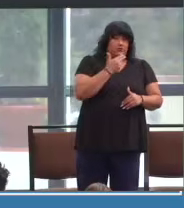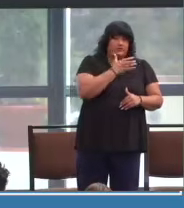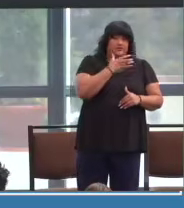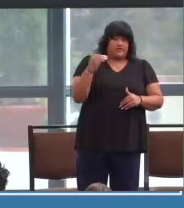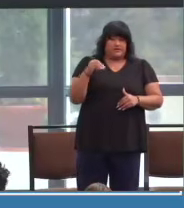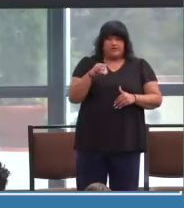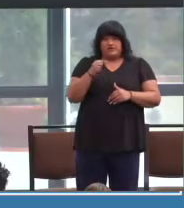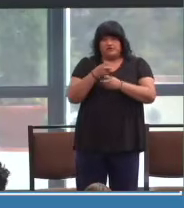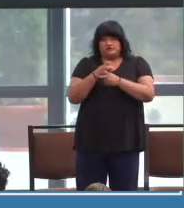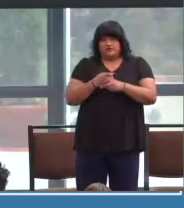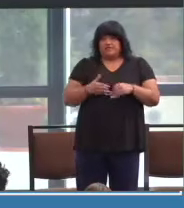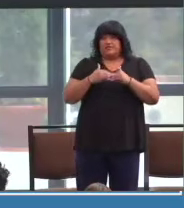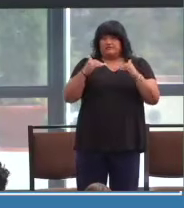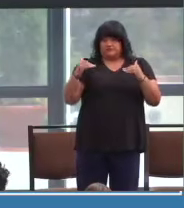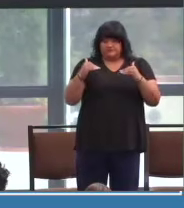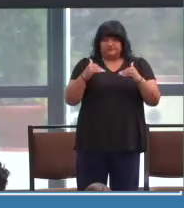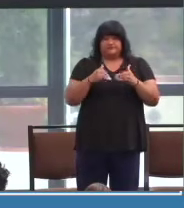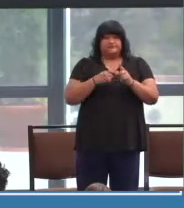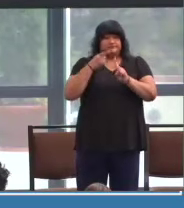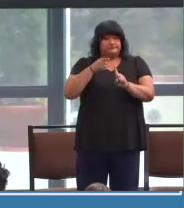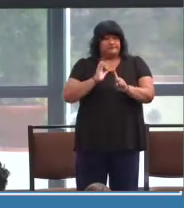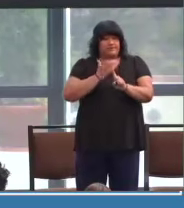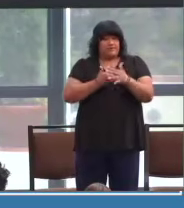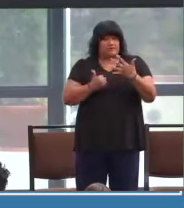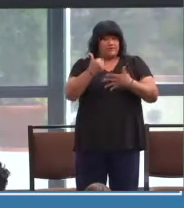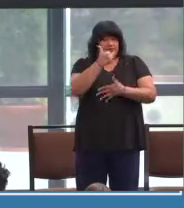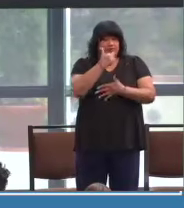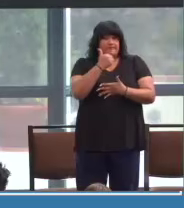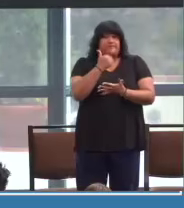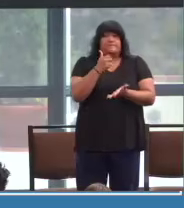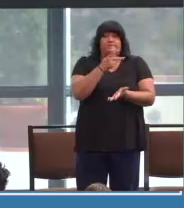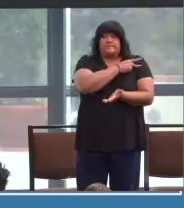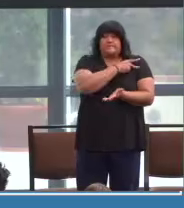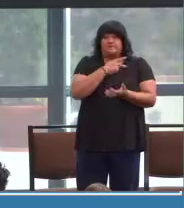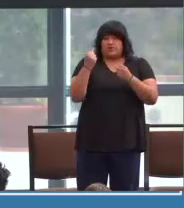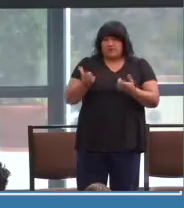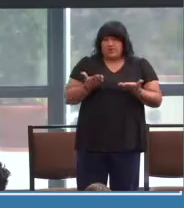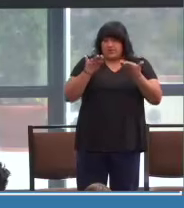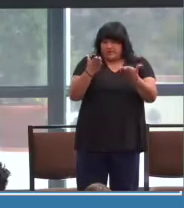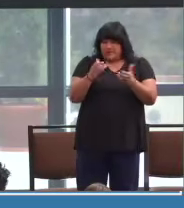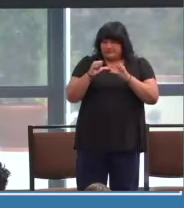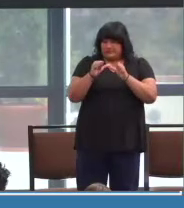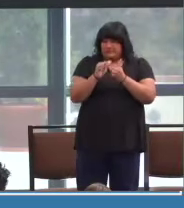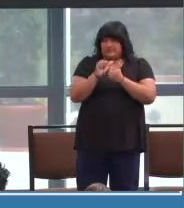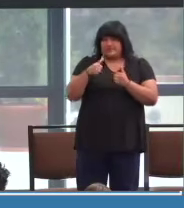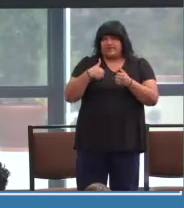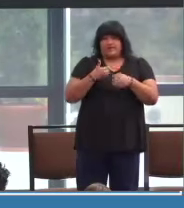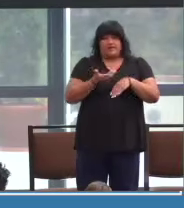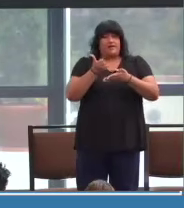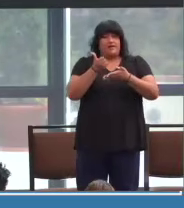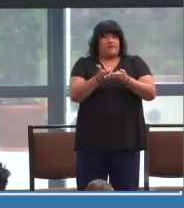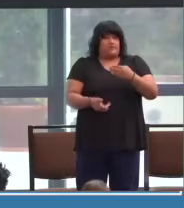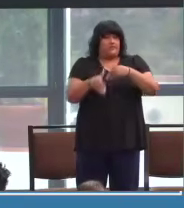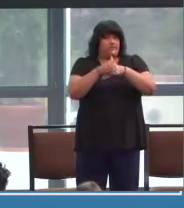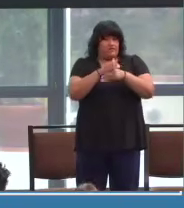some photoprotective properties. Especially in our pregnant patients, we strongly recommend to continue Plaquenil because it can improve outcomes in these